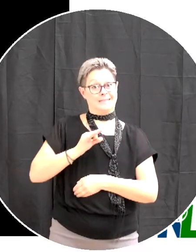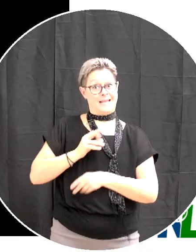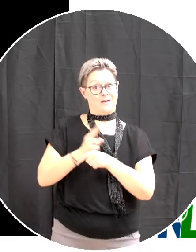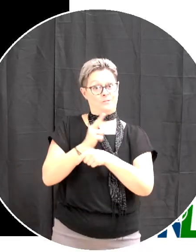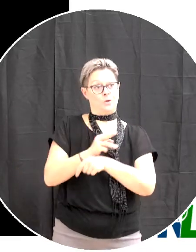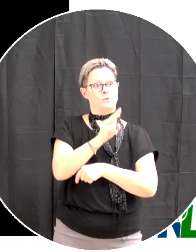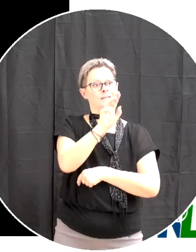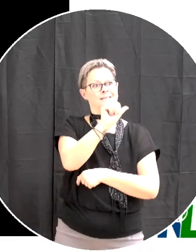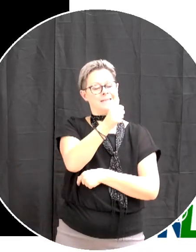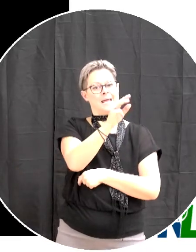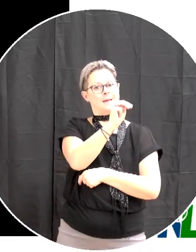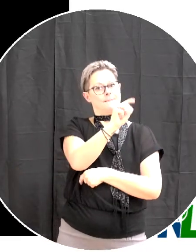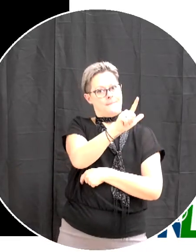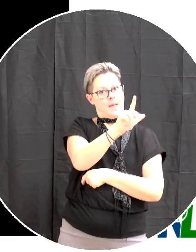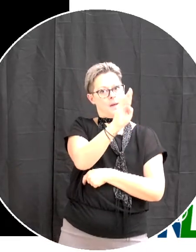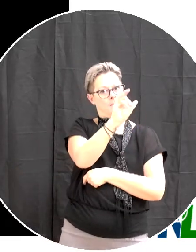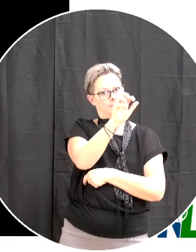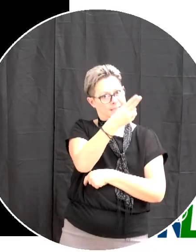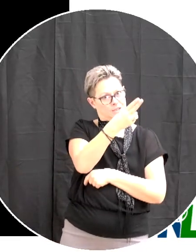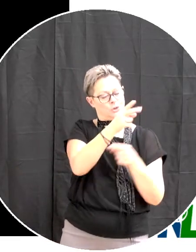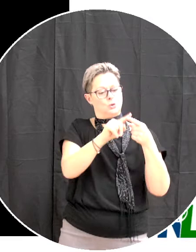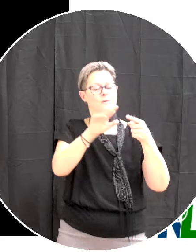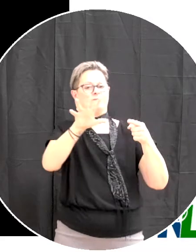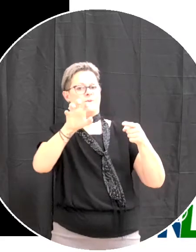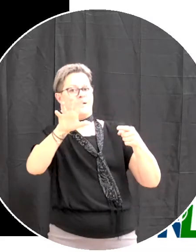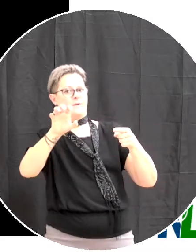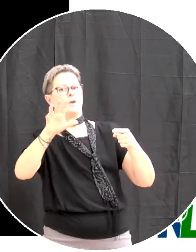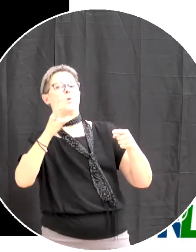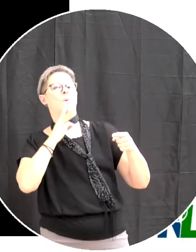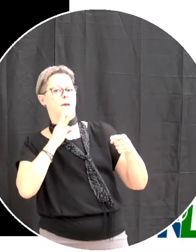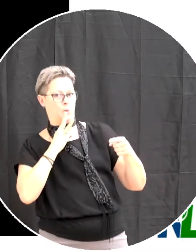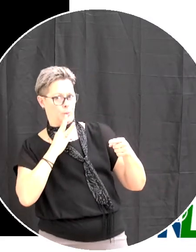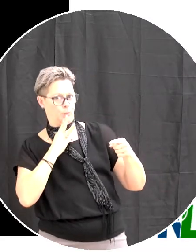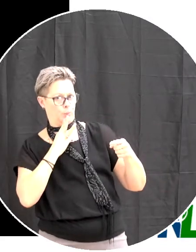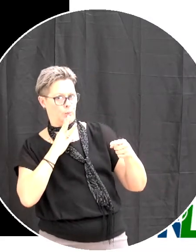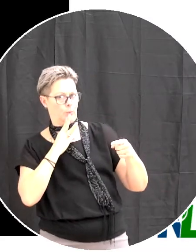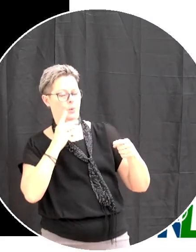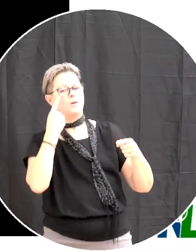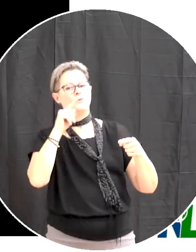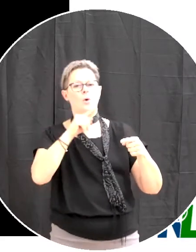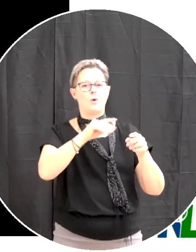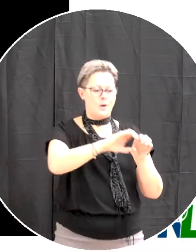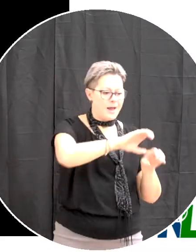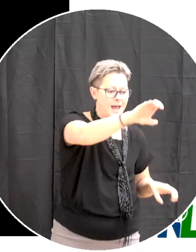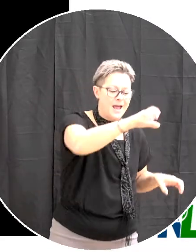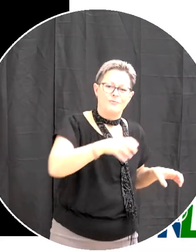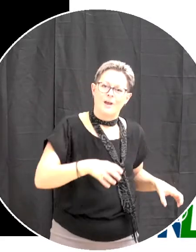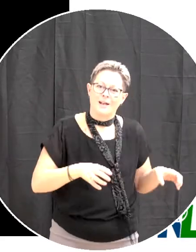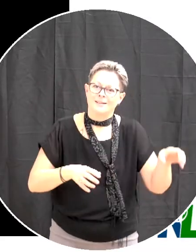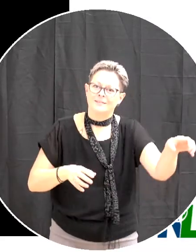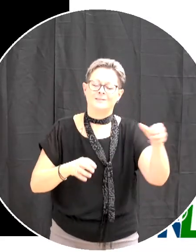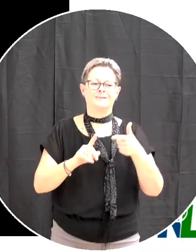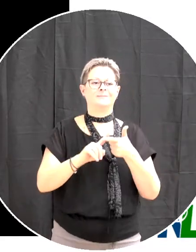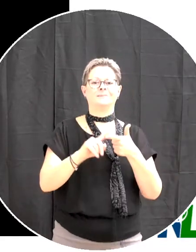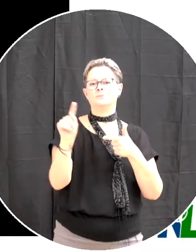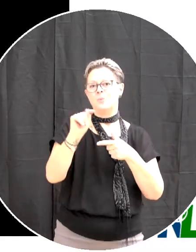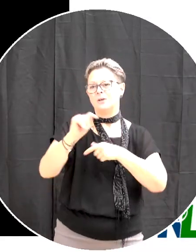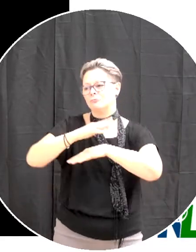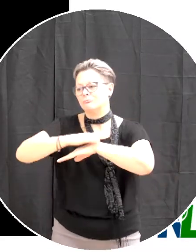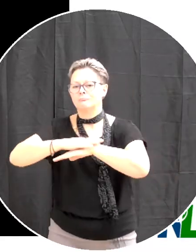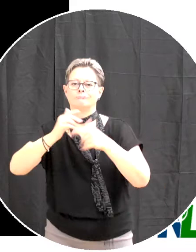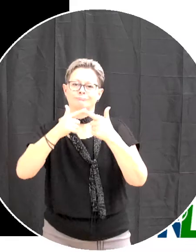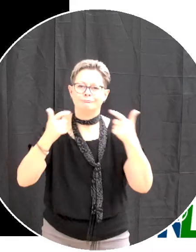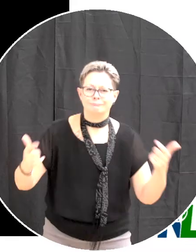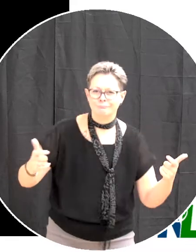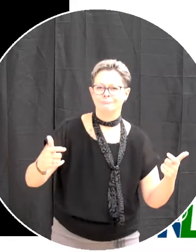ml bleach to 500 ml ratio for high touch areas such as handrails, door handles, washroom counters and fixtures, just to name